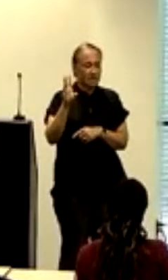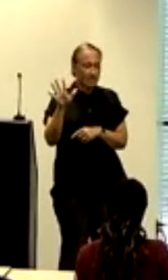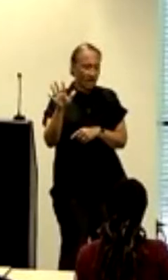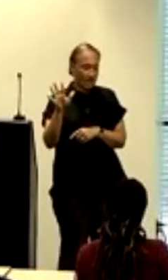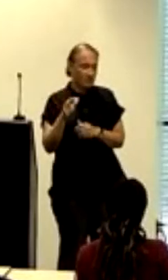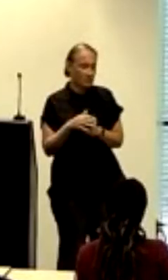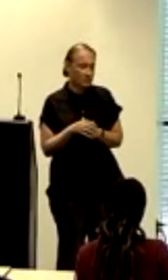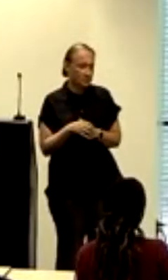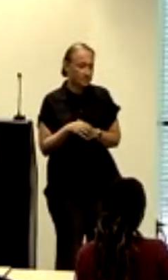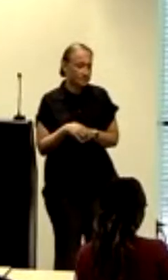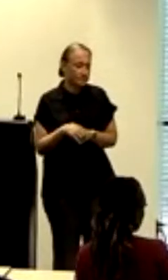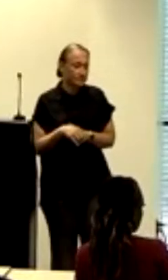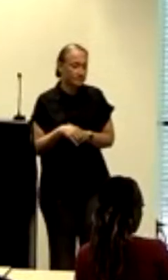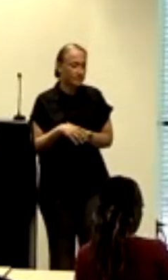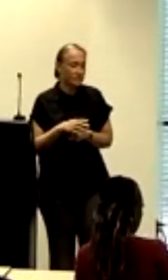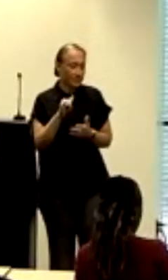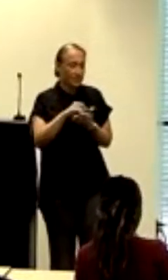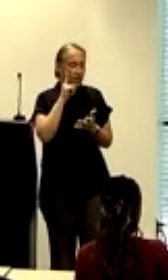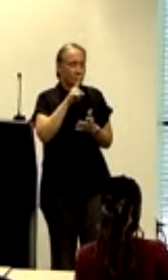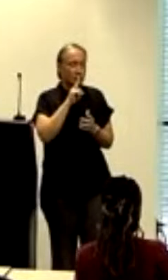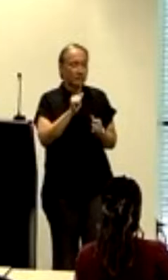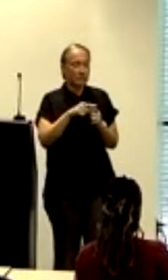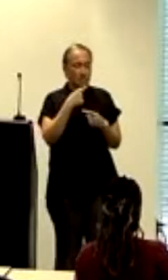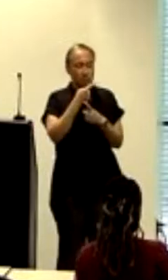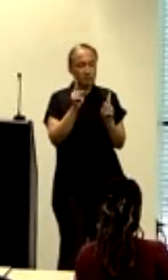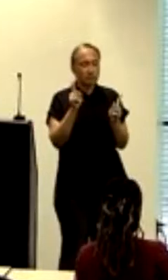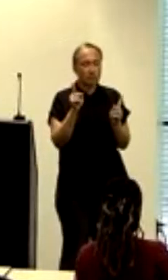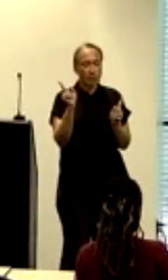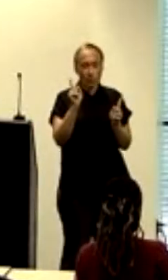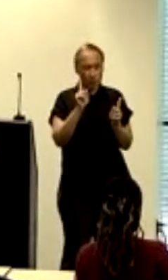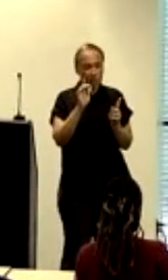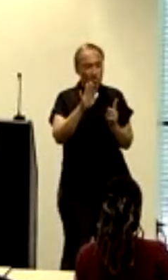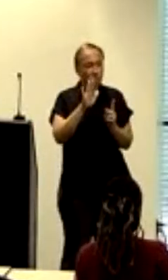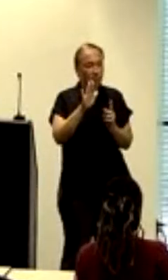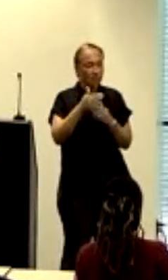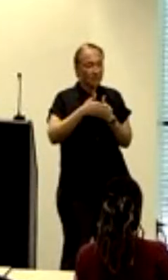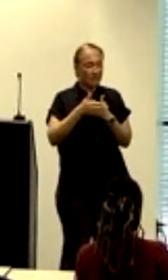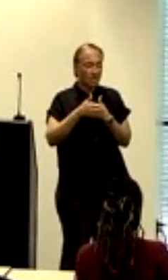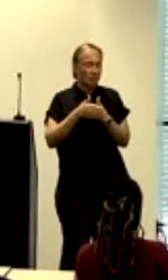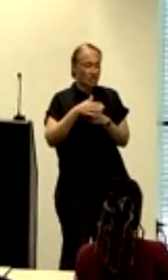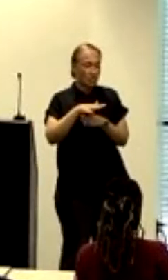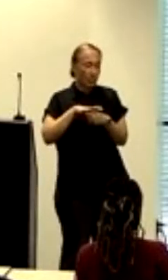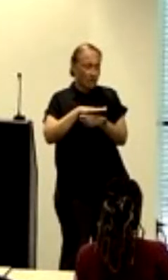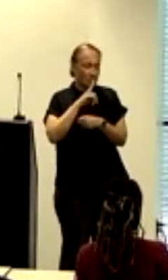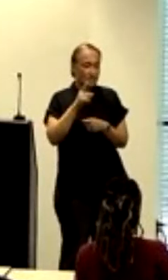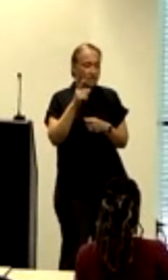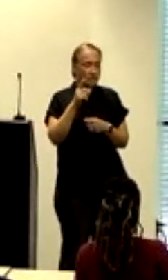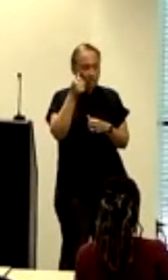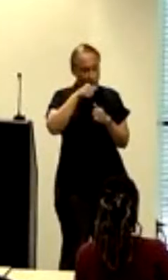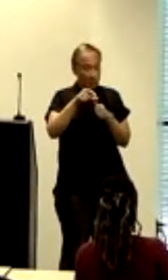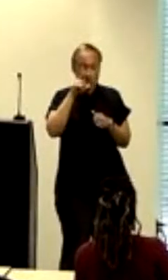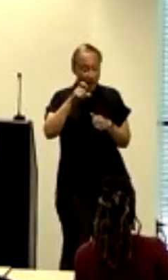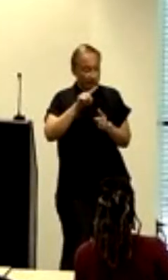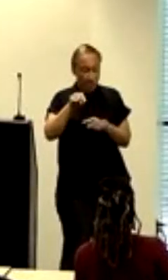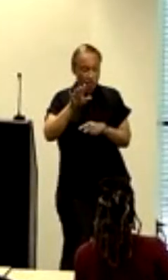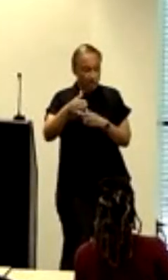713-755-6965. And they'll be able to tell you where your nearest location is, but remember, you don't have to go to